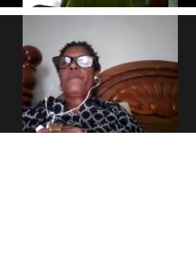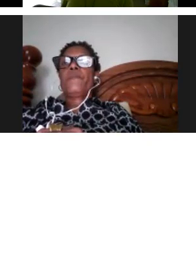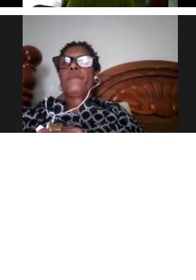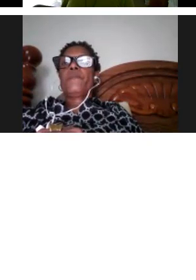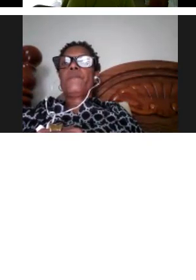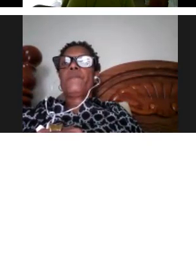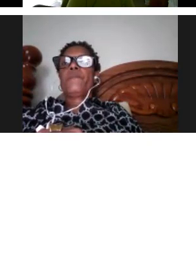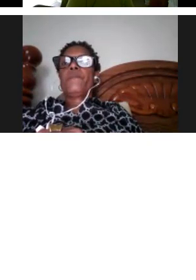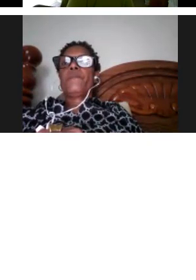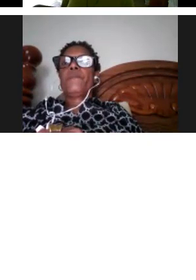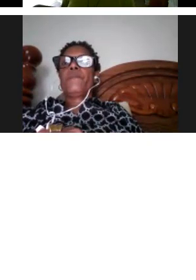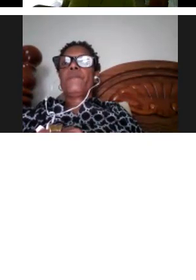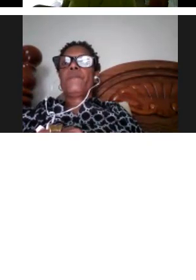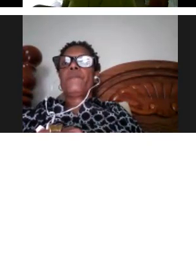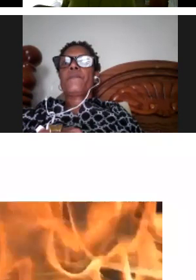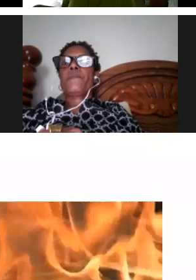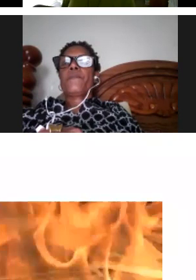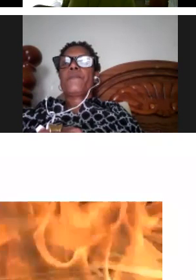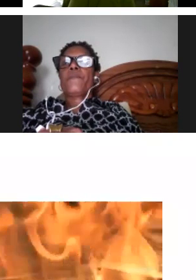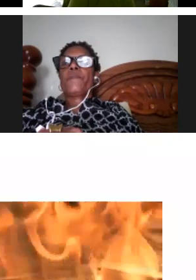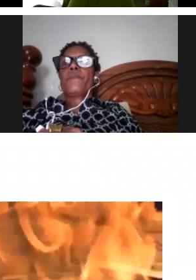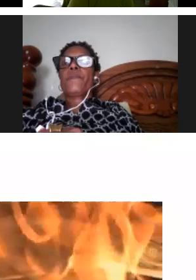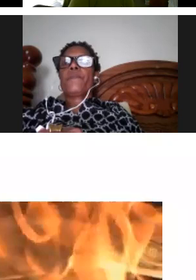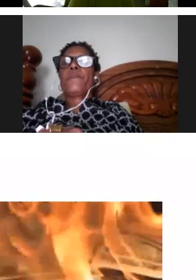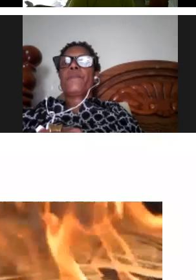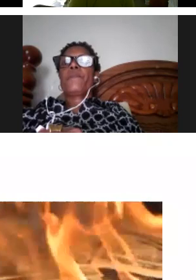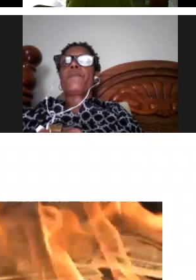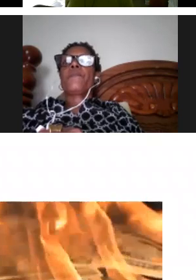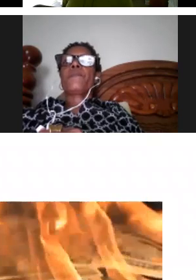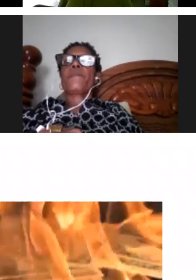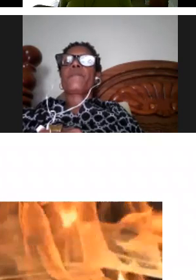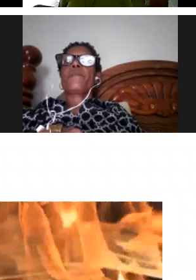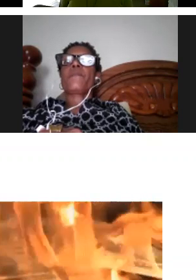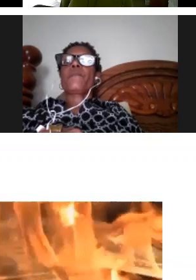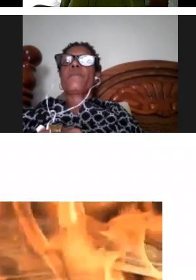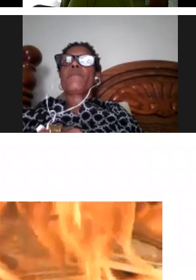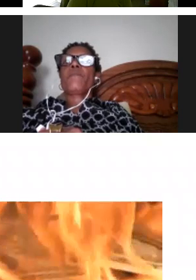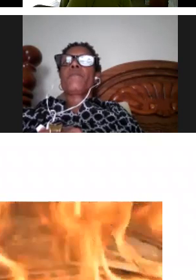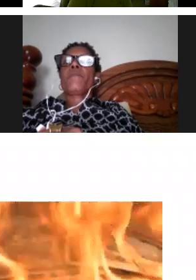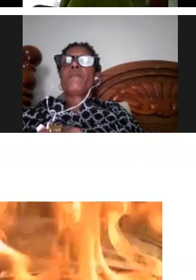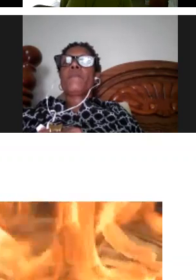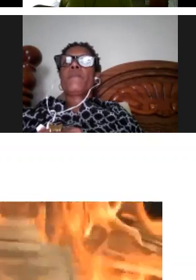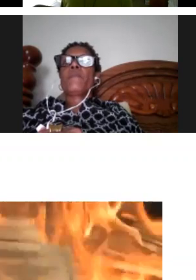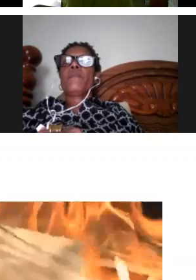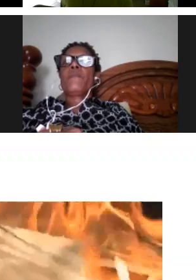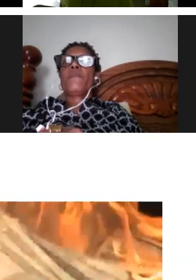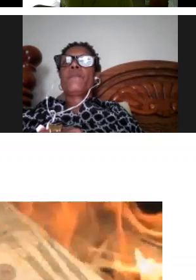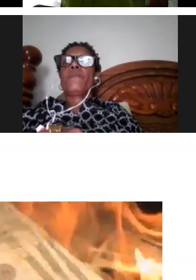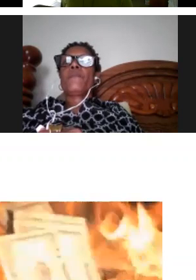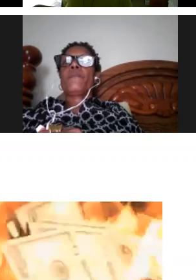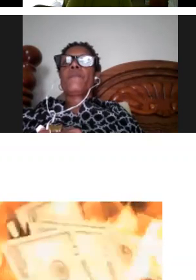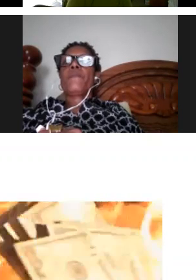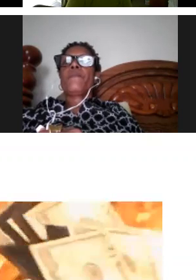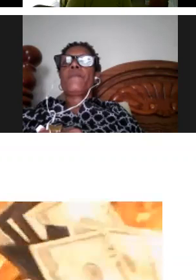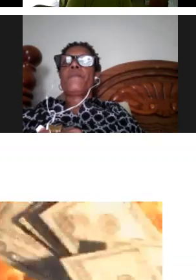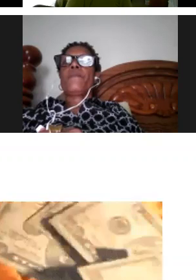needs and meets the needs of our communities. So just a reminder, we are paying the most. On